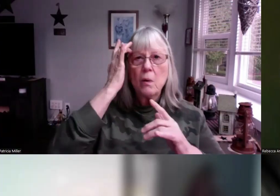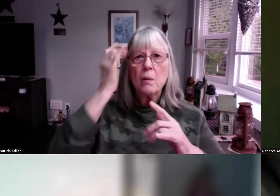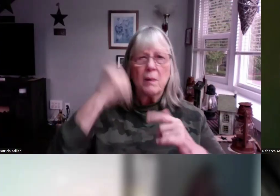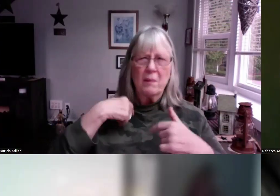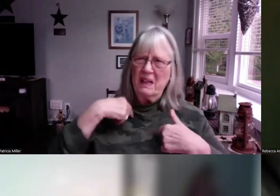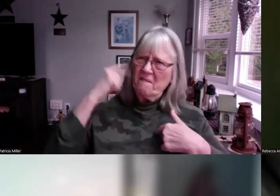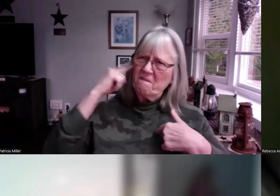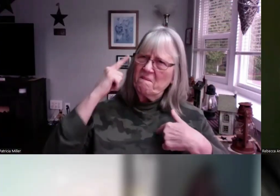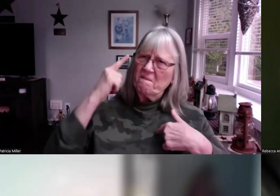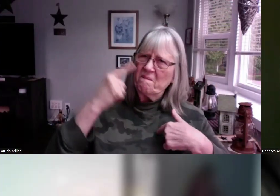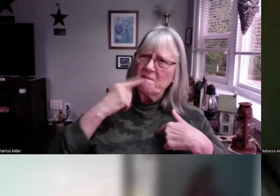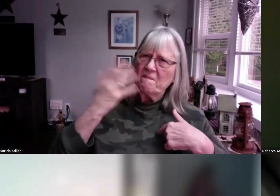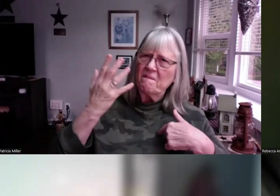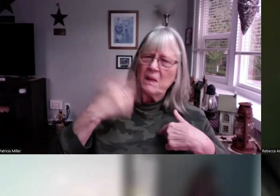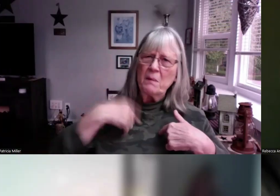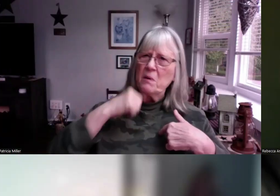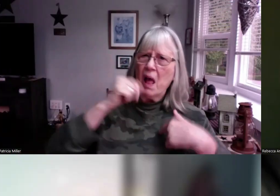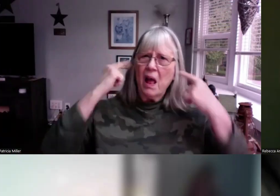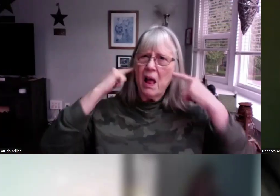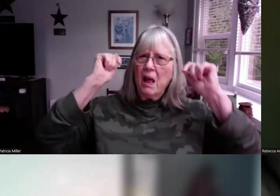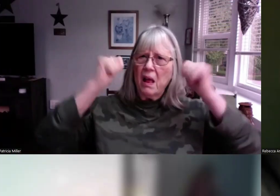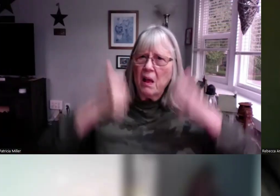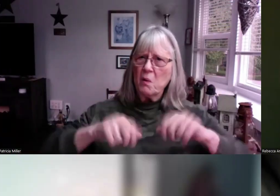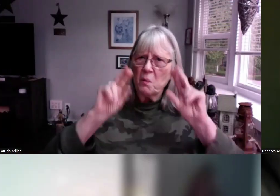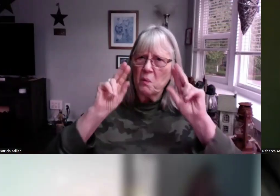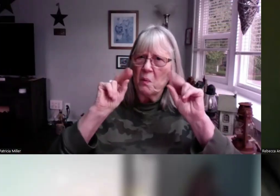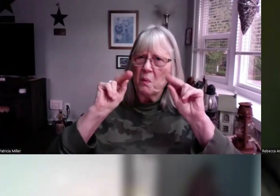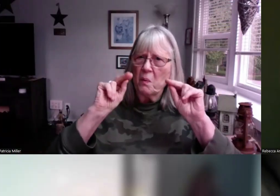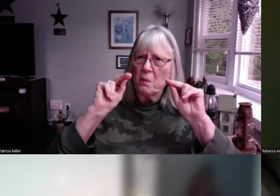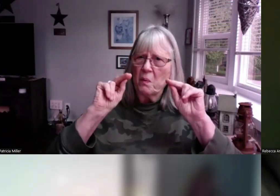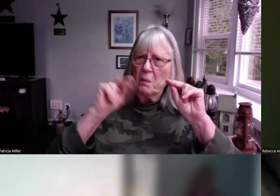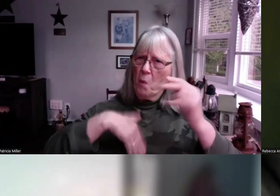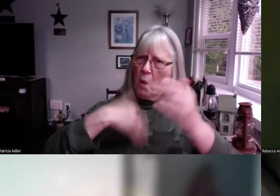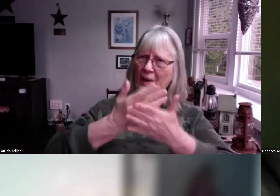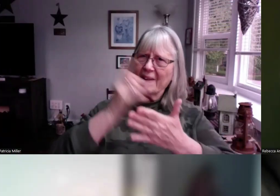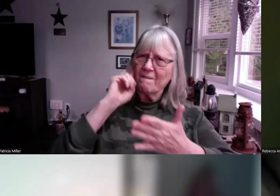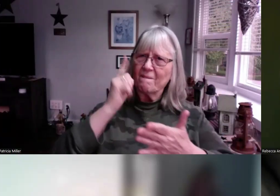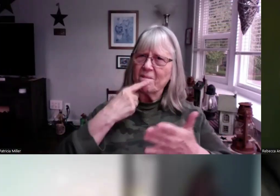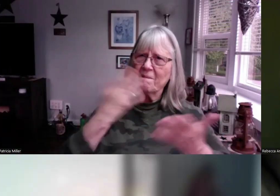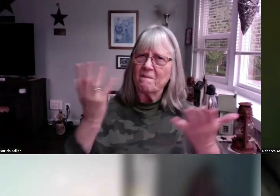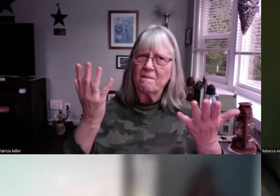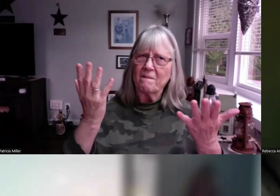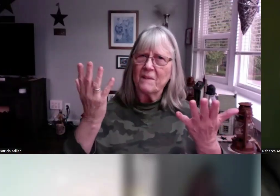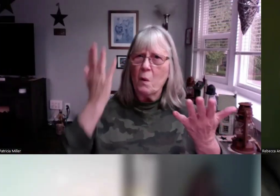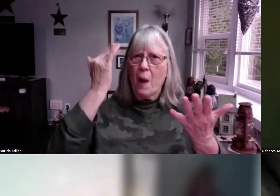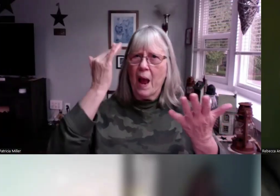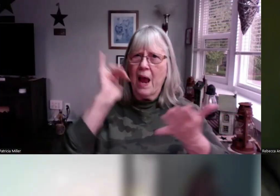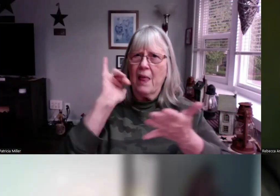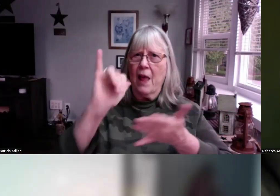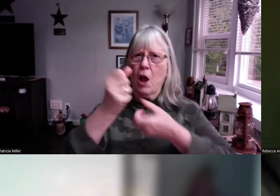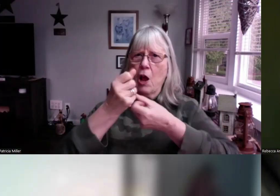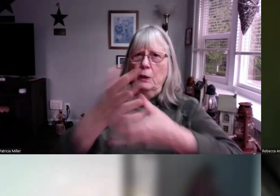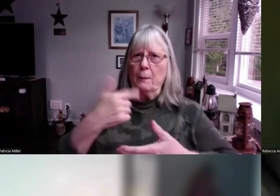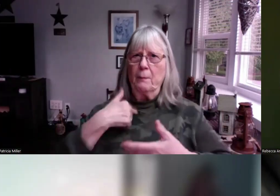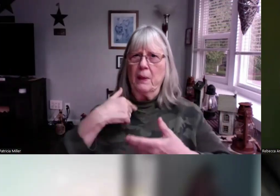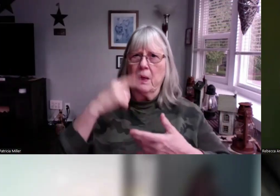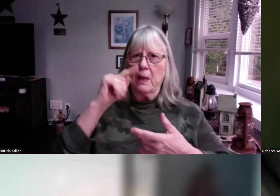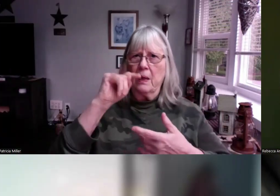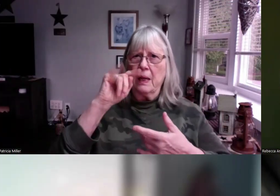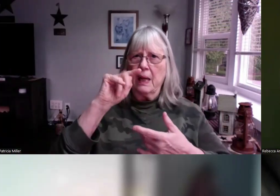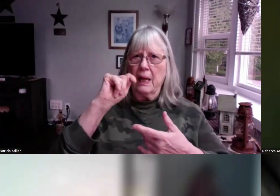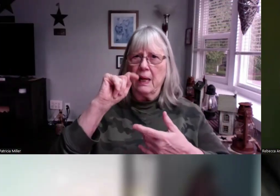tinnitus, which is very annoying. Like, I'm deaf and I don't understand. Like, it's not that, like, I was born deaf. It's not something that